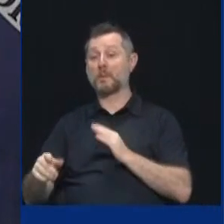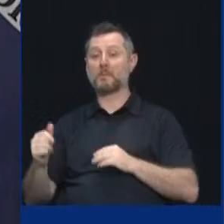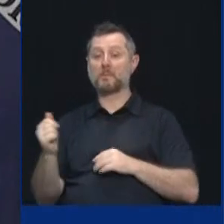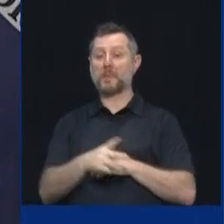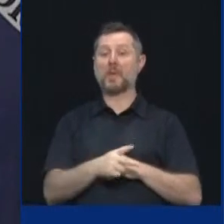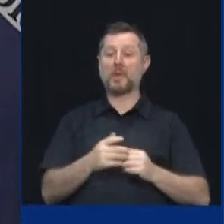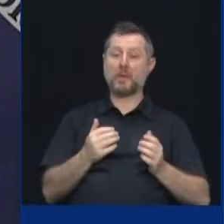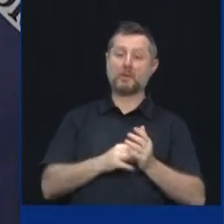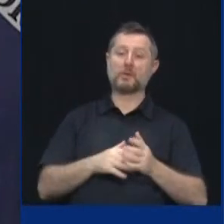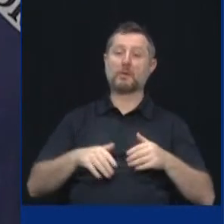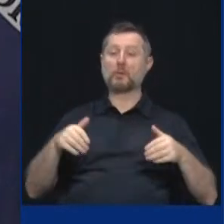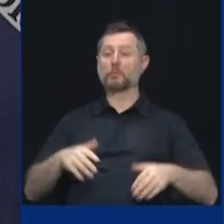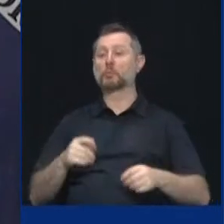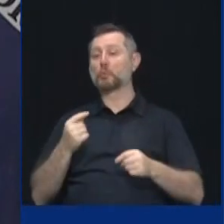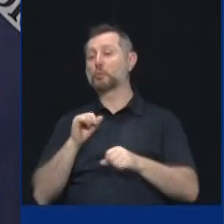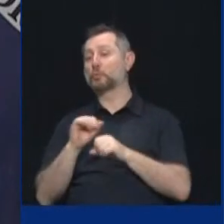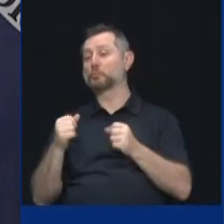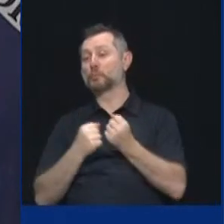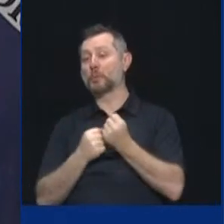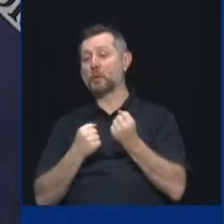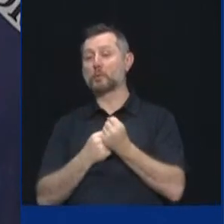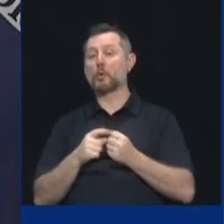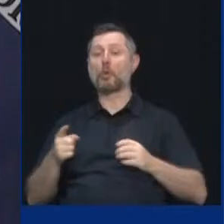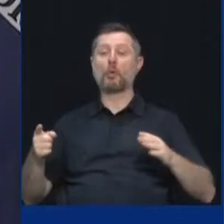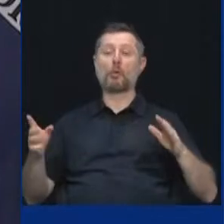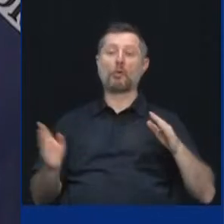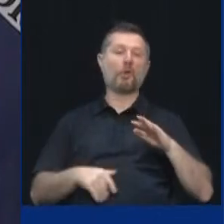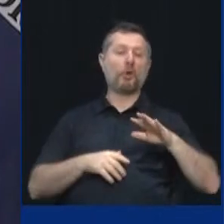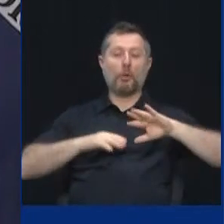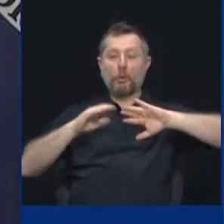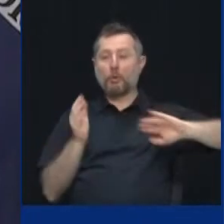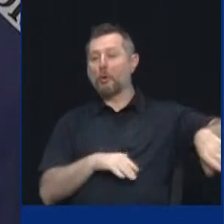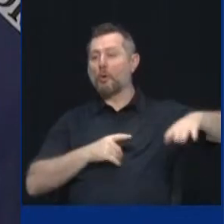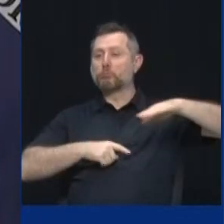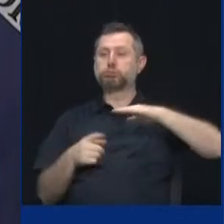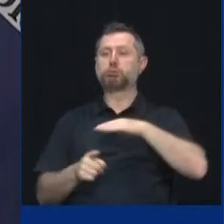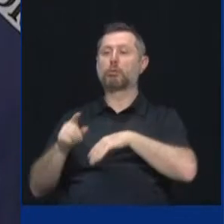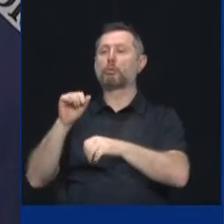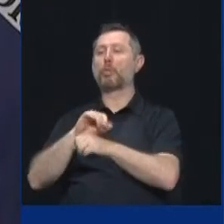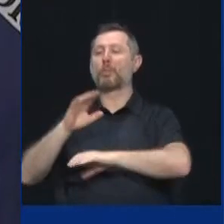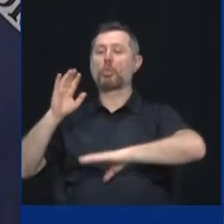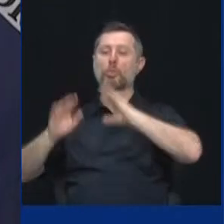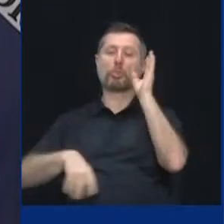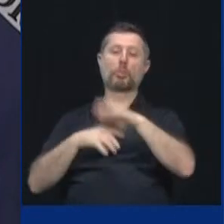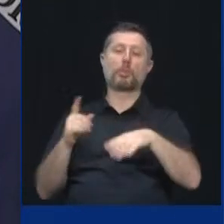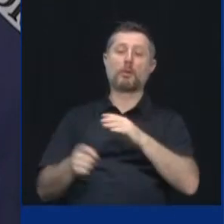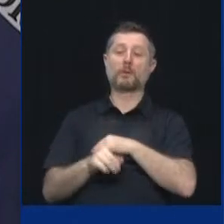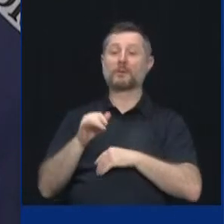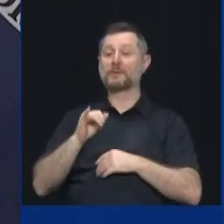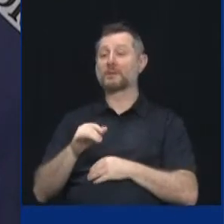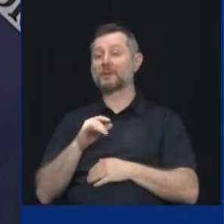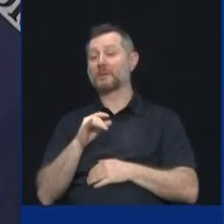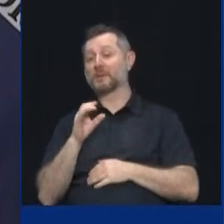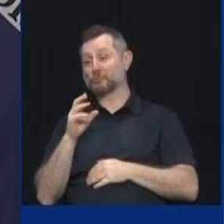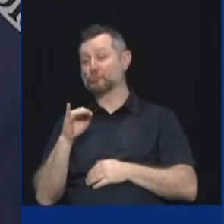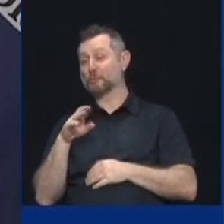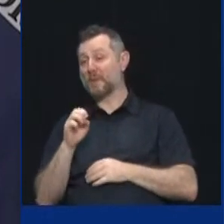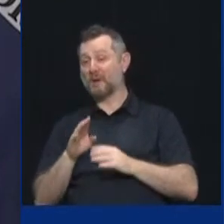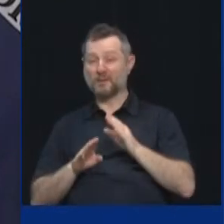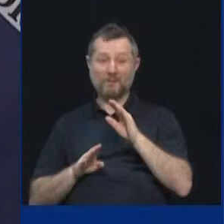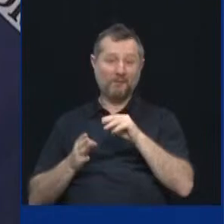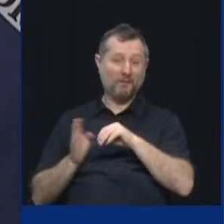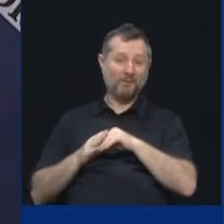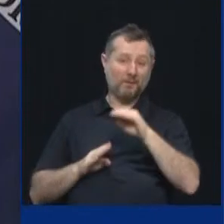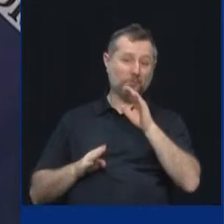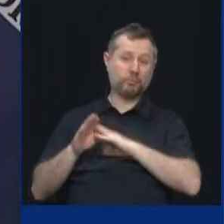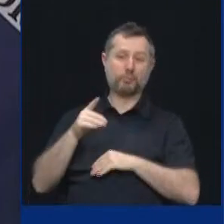they have no support net, a safety net, no jobs, nothing, and they commit crimes. So I wonder whether you